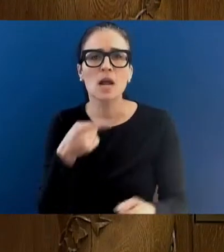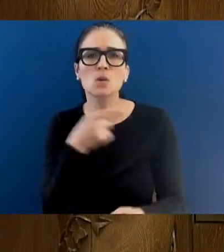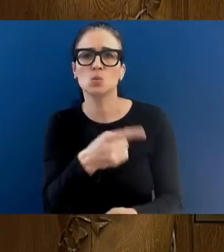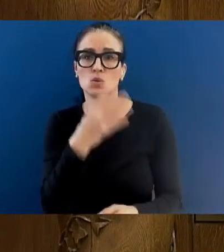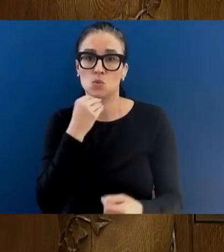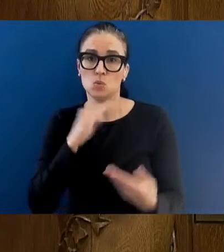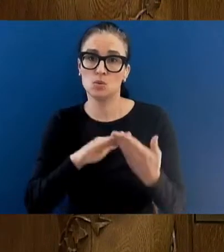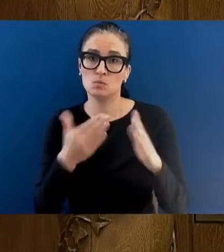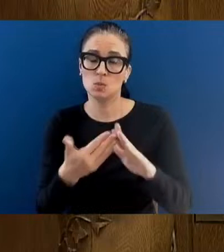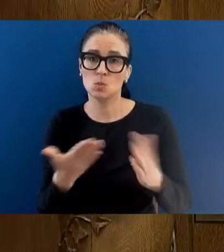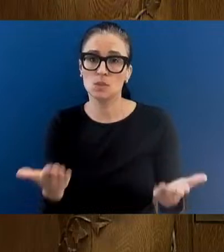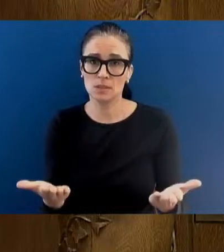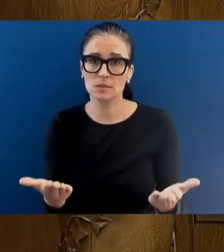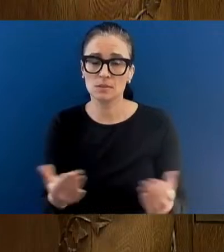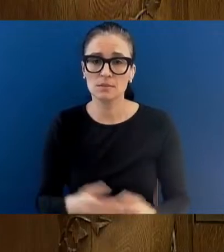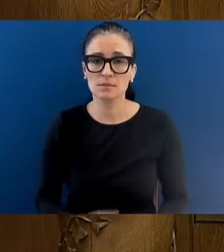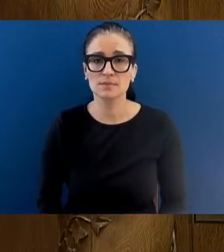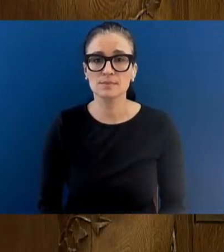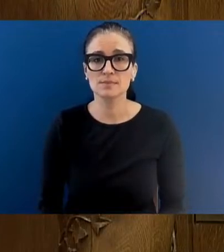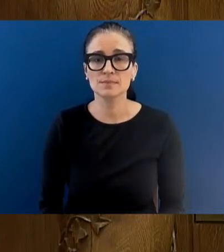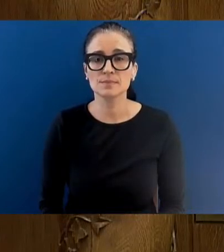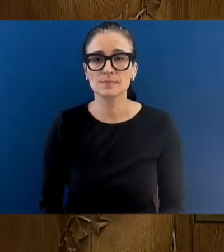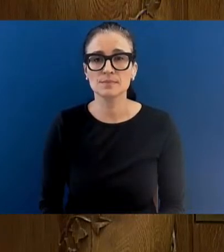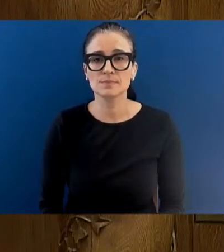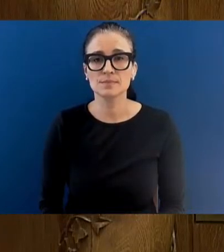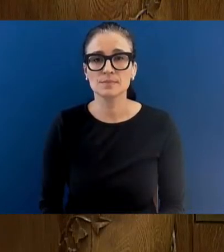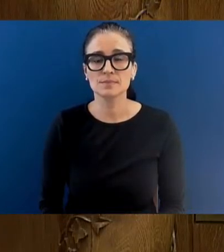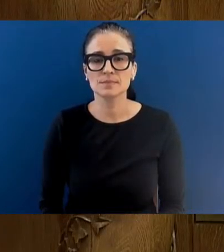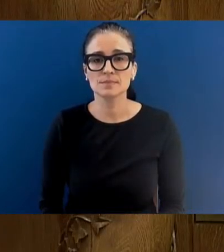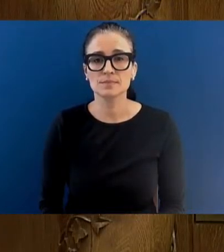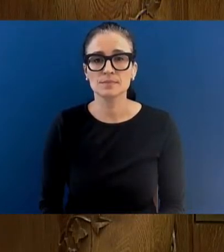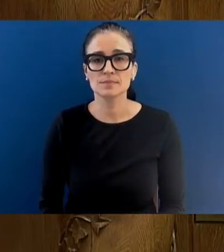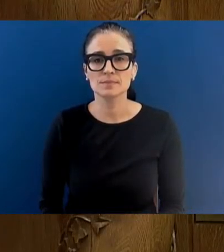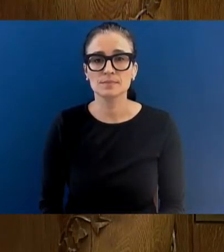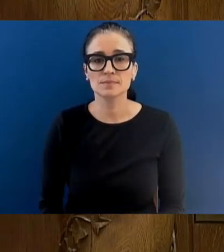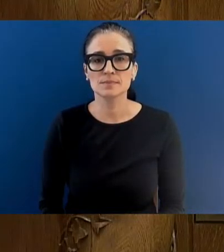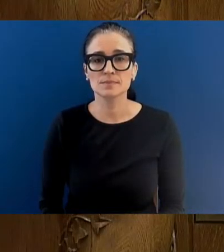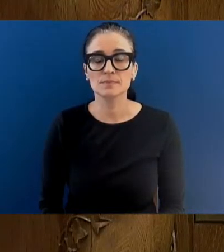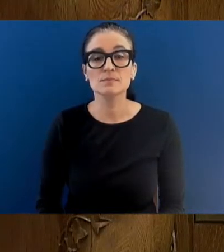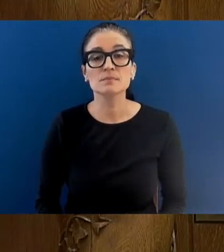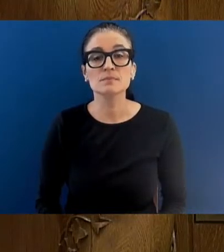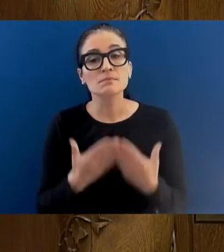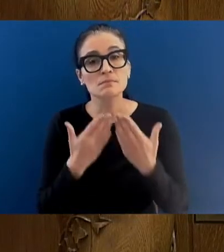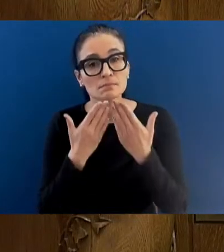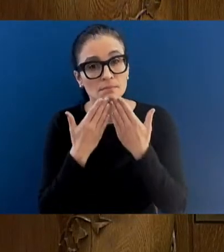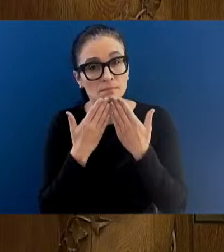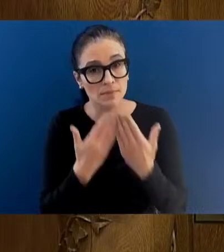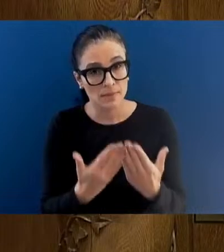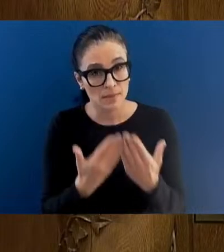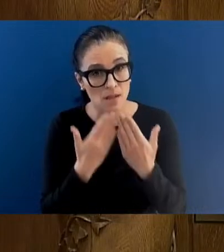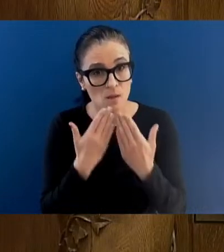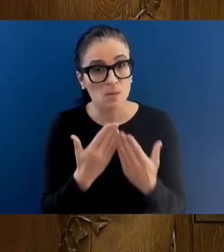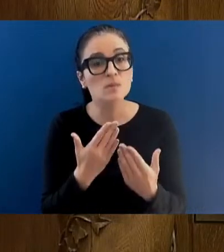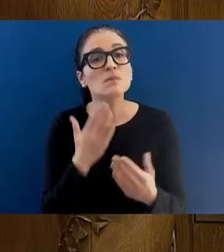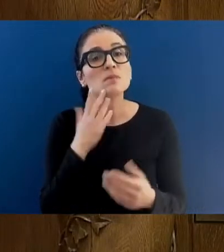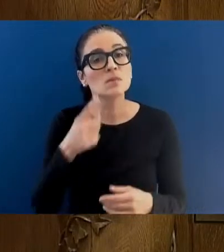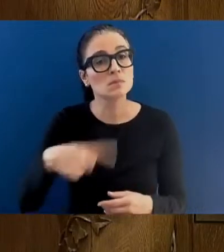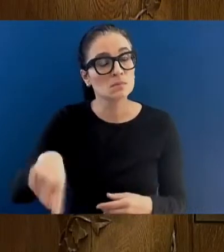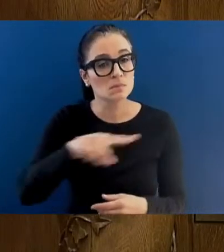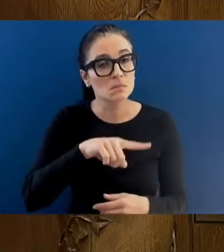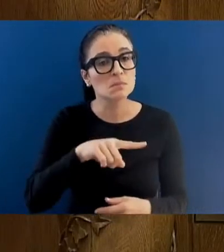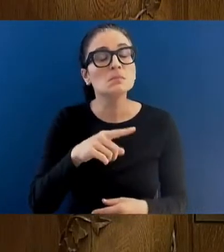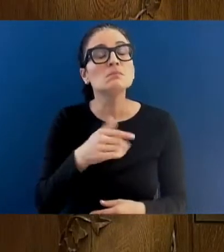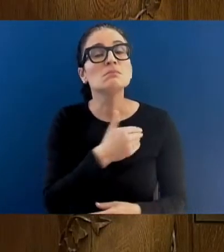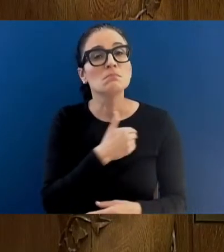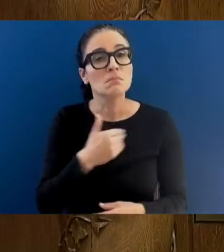Thank you all members for being quiet and respectful when the question was asked, and let's hope we finish the answer in the same